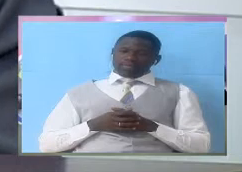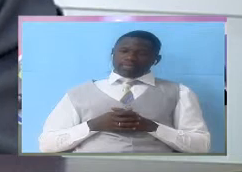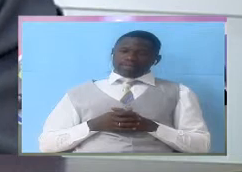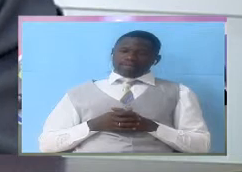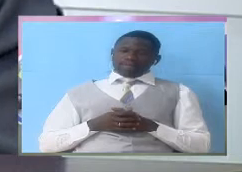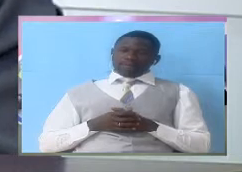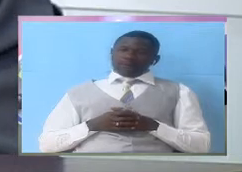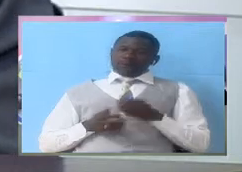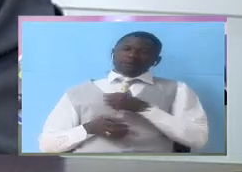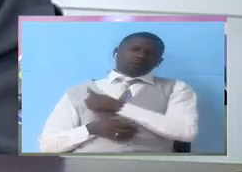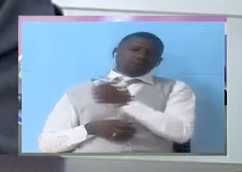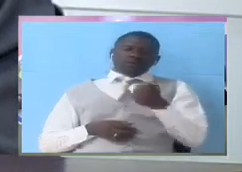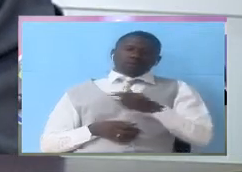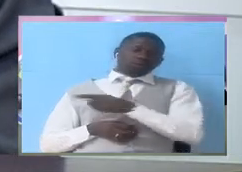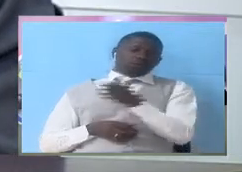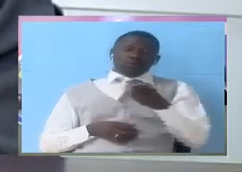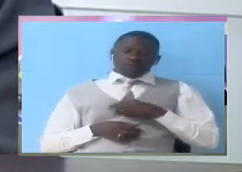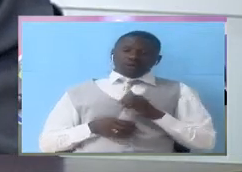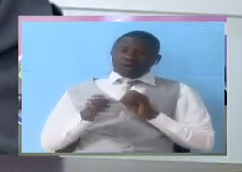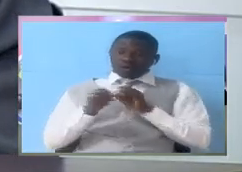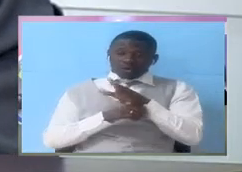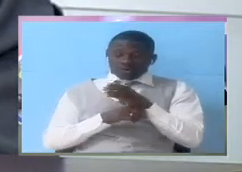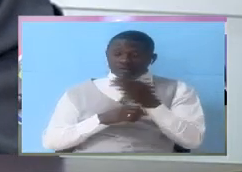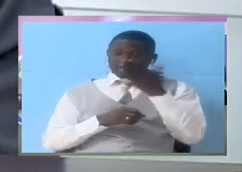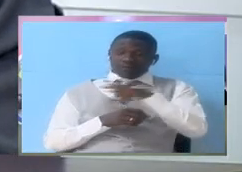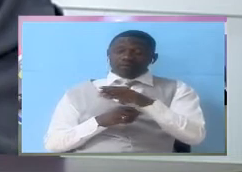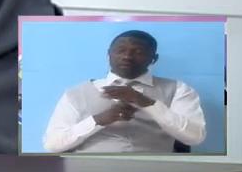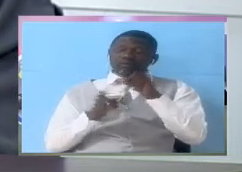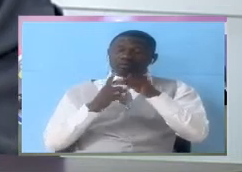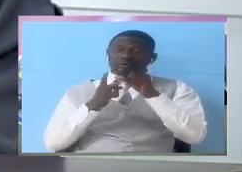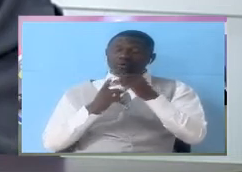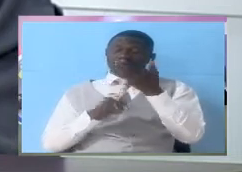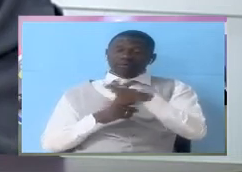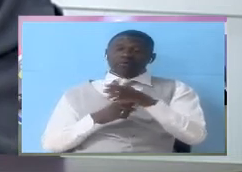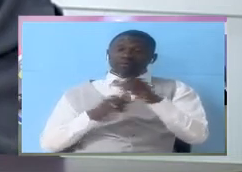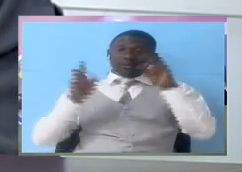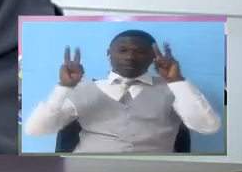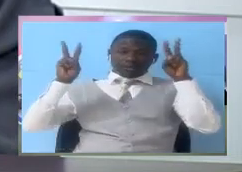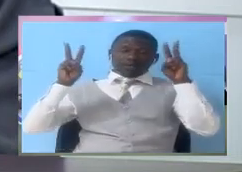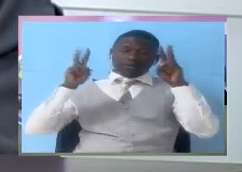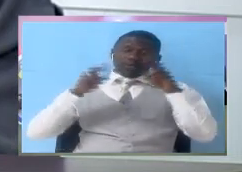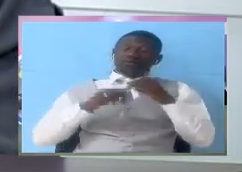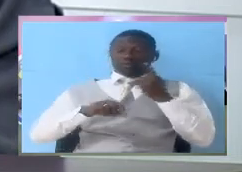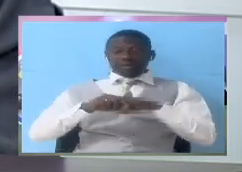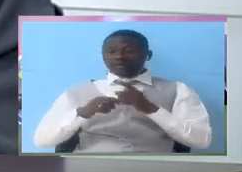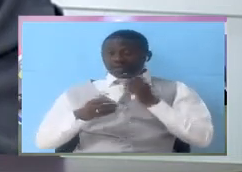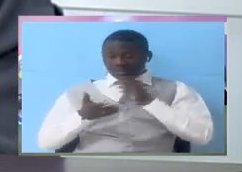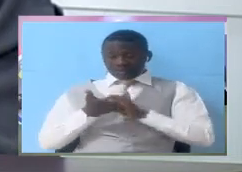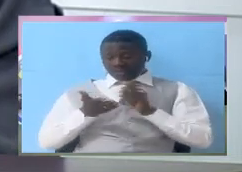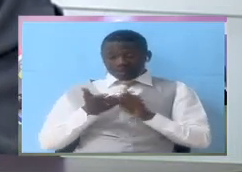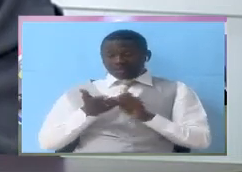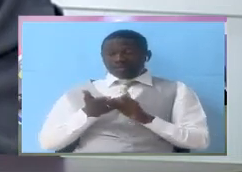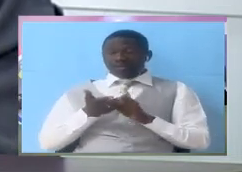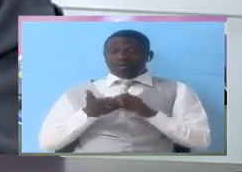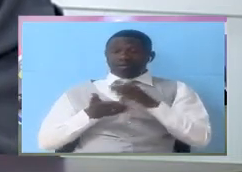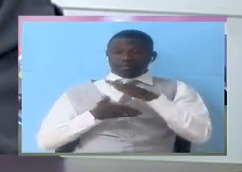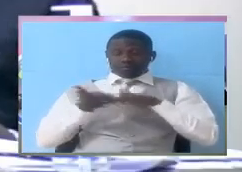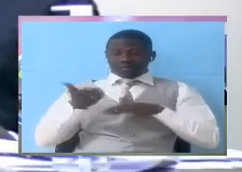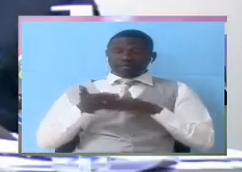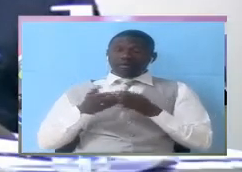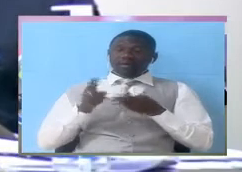orders from Yaya Jammeh. Lool ay ndigal la yo xamne ñu joge ko ci Yaya Jammeh. Ligolé dañ leen daan bind. But